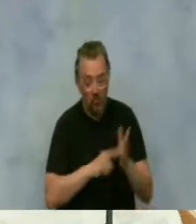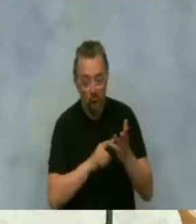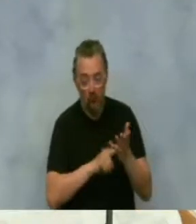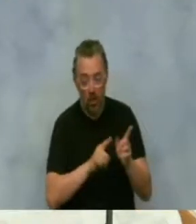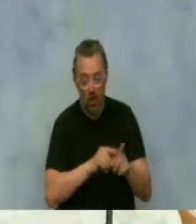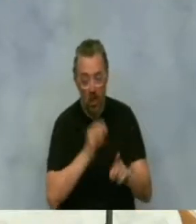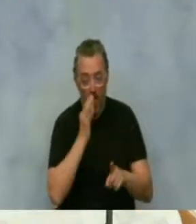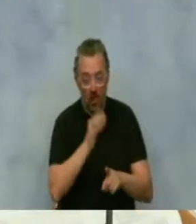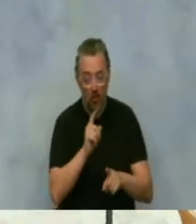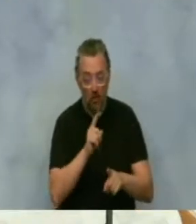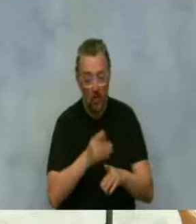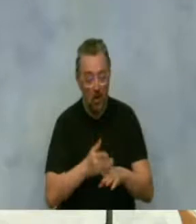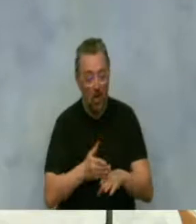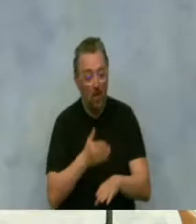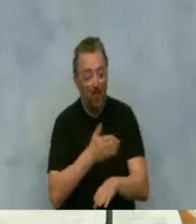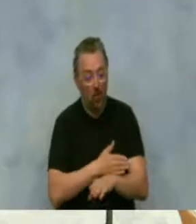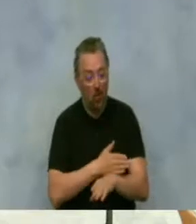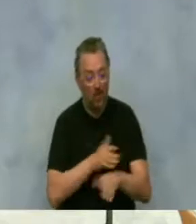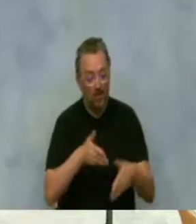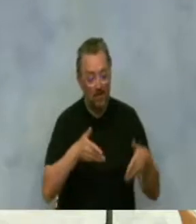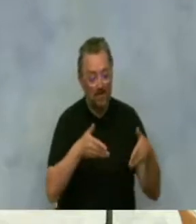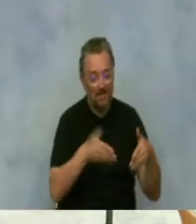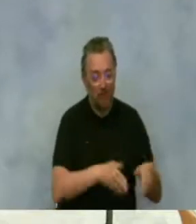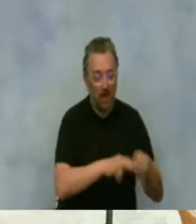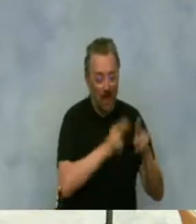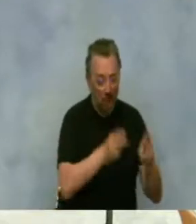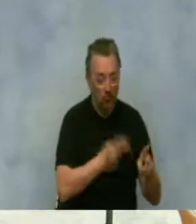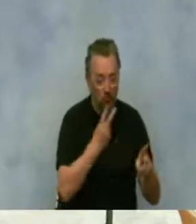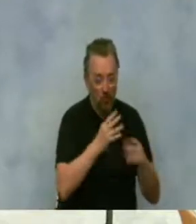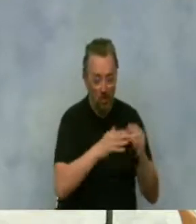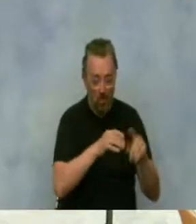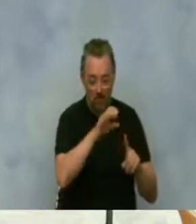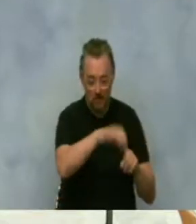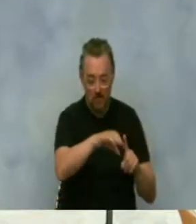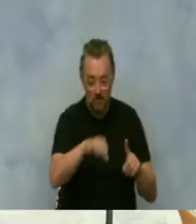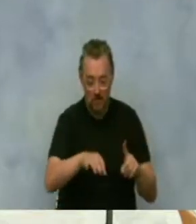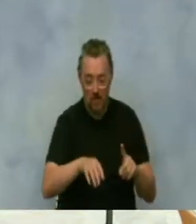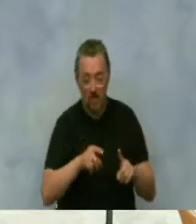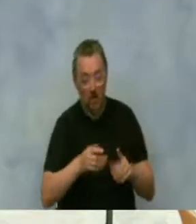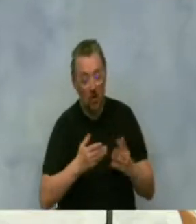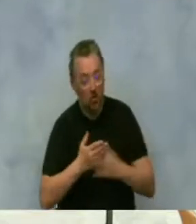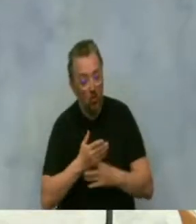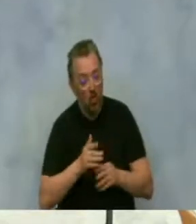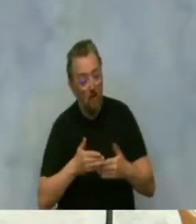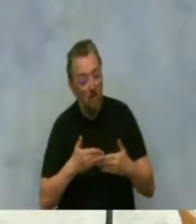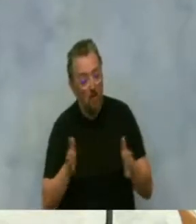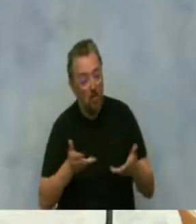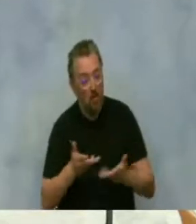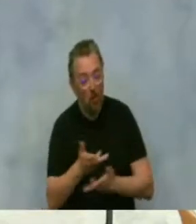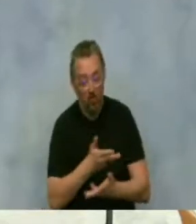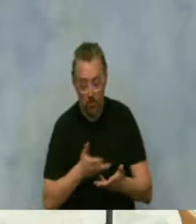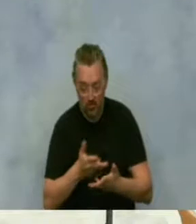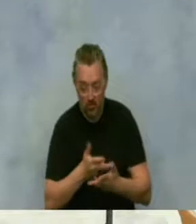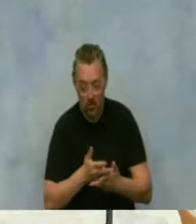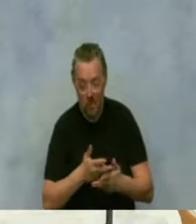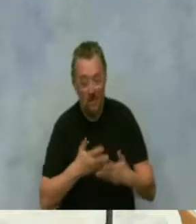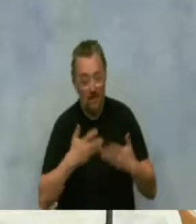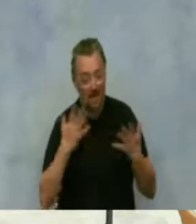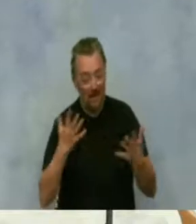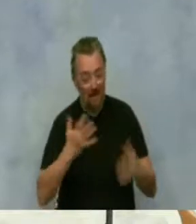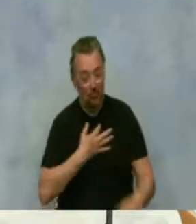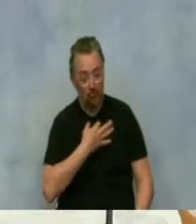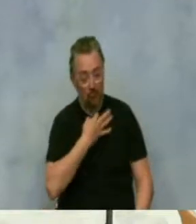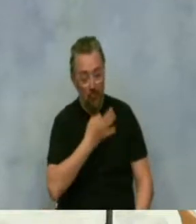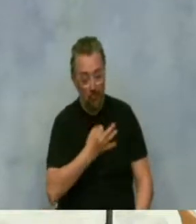for a former cemetery house and 2 small outbuildings. During the public consultation, 10 representations